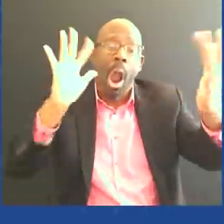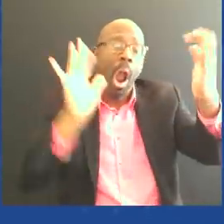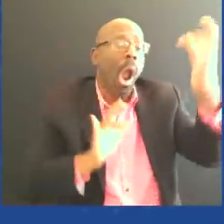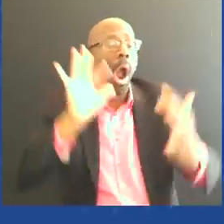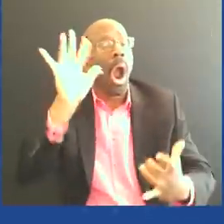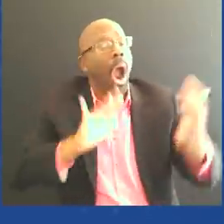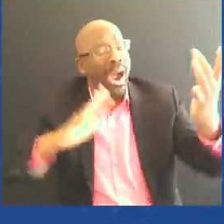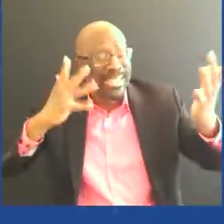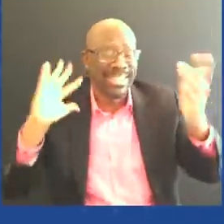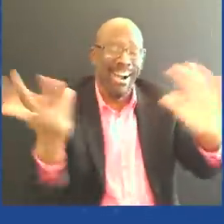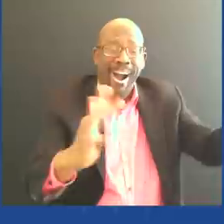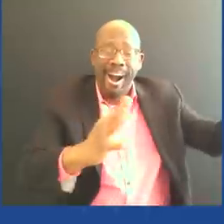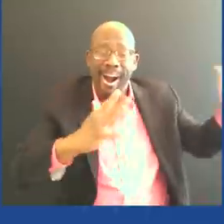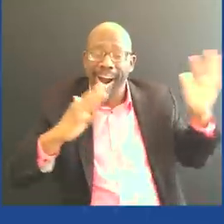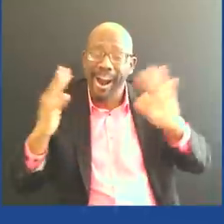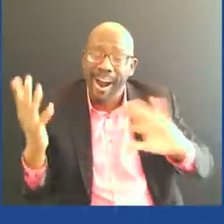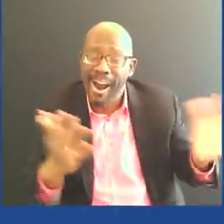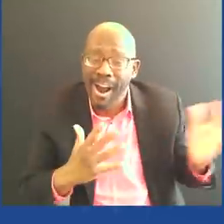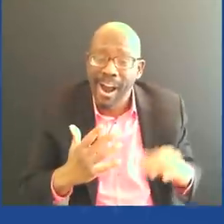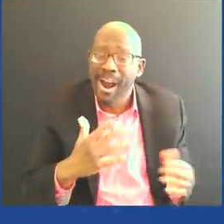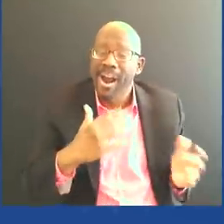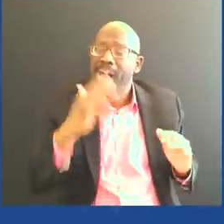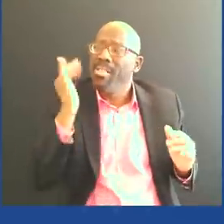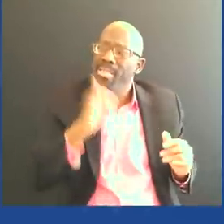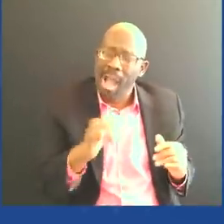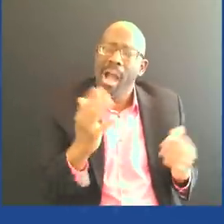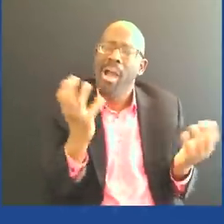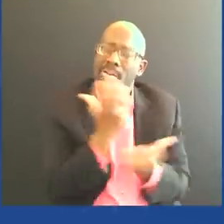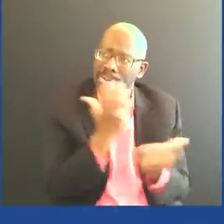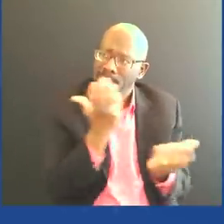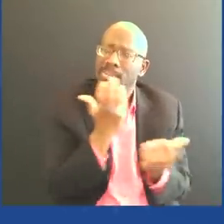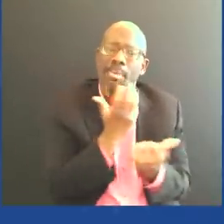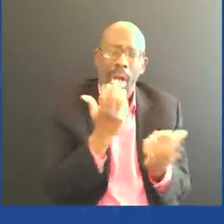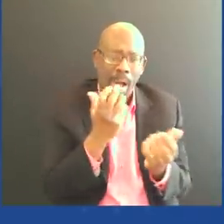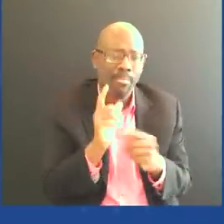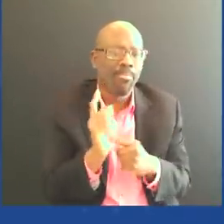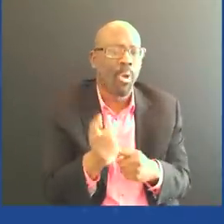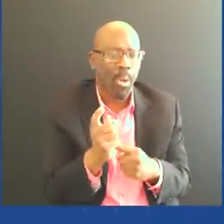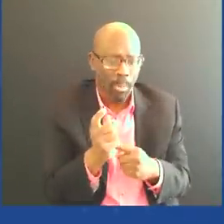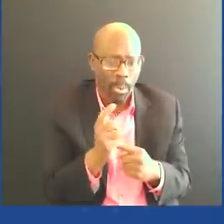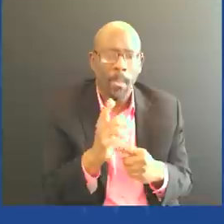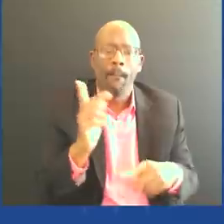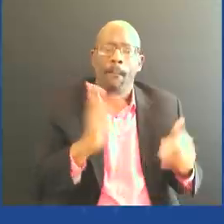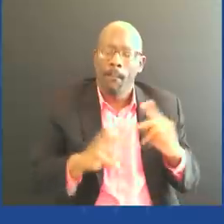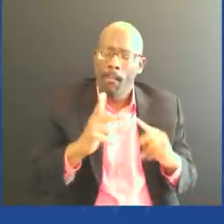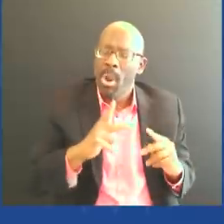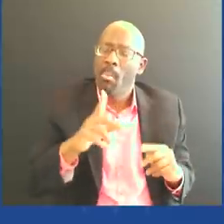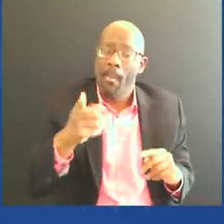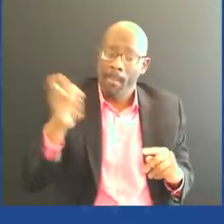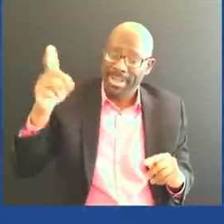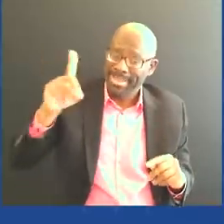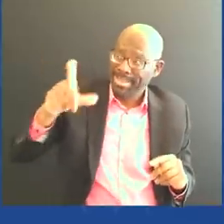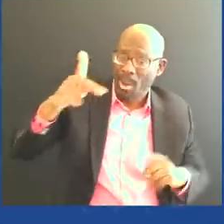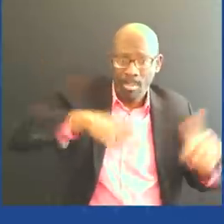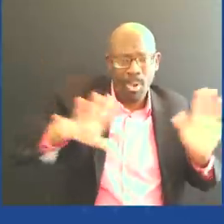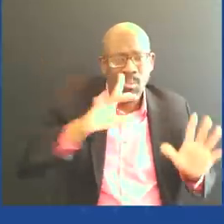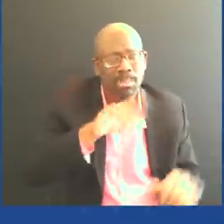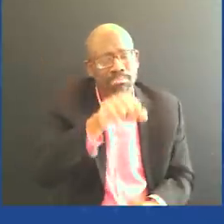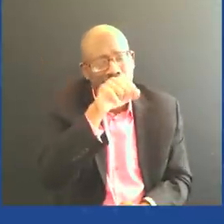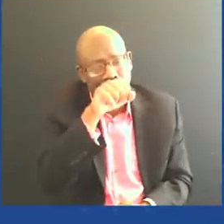moment. The people of Delaware have embraced this ship and especially this